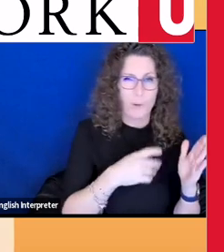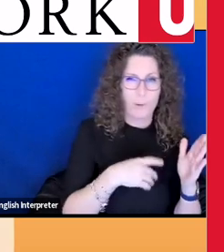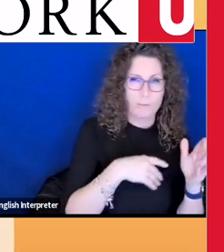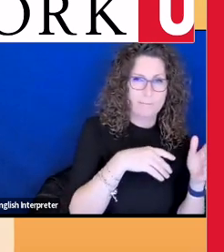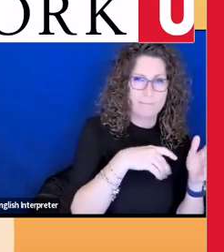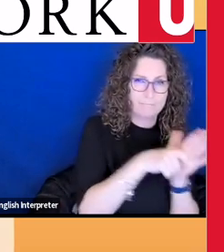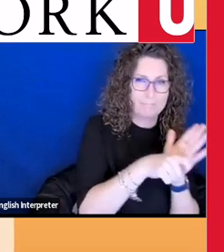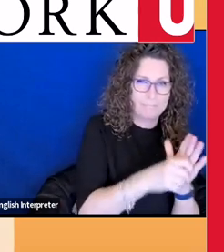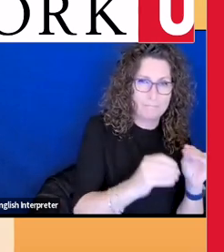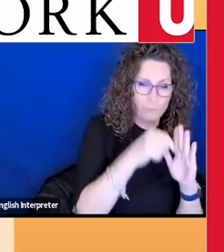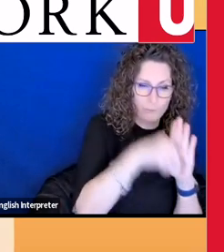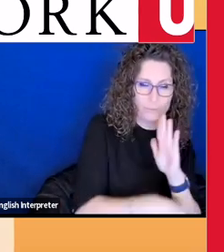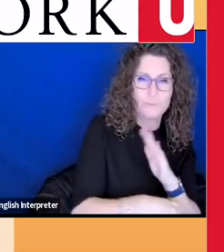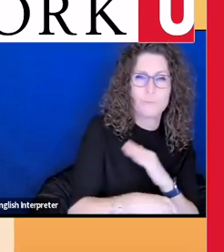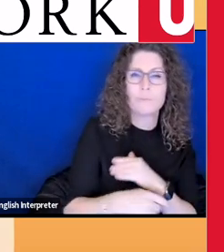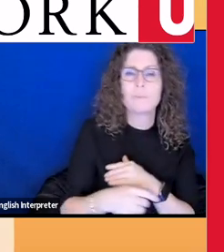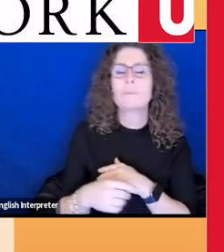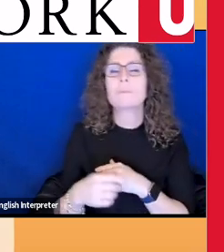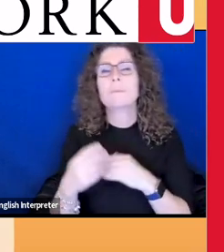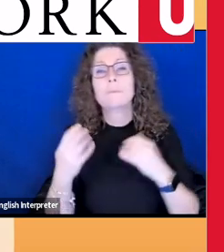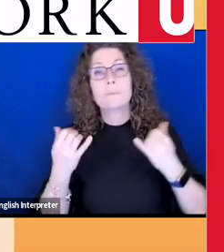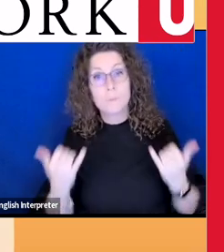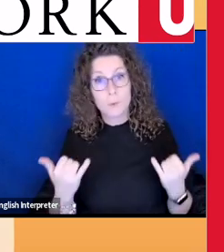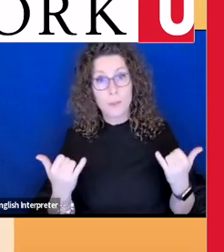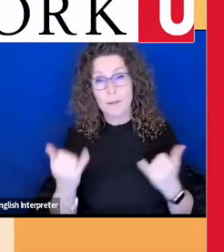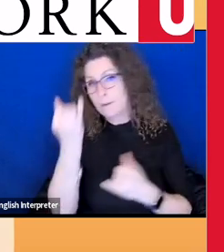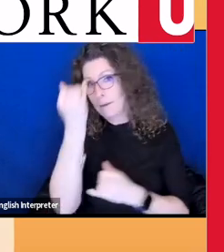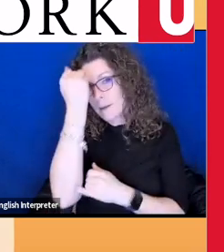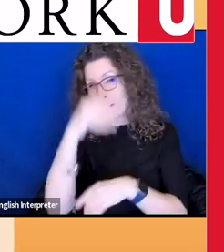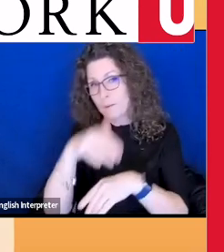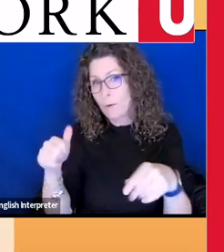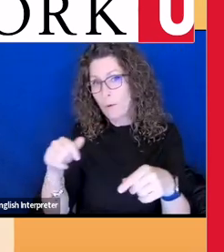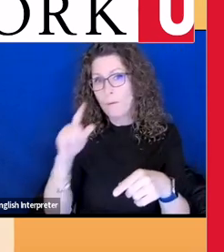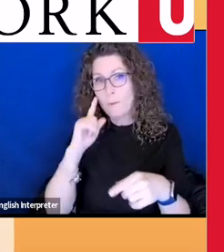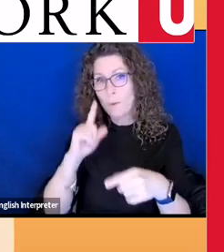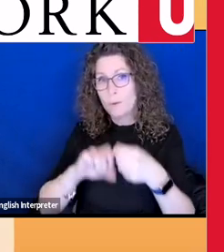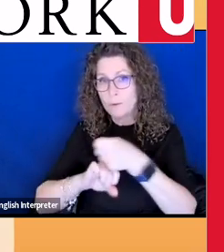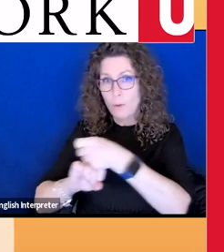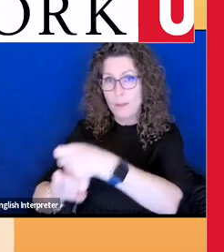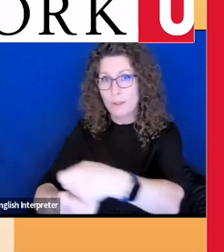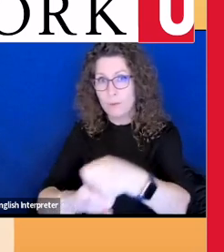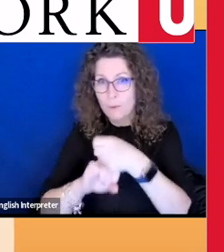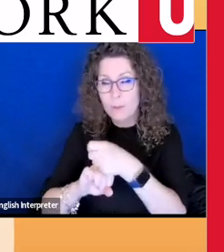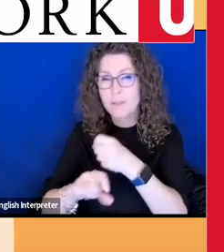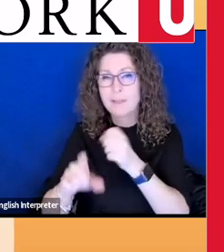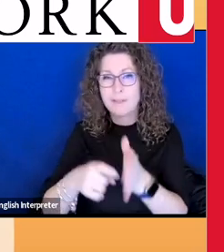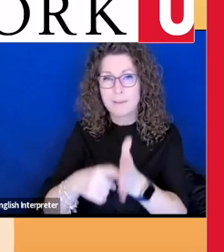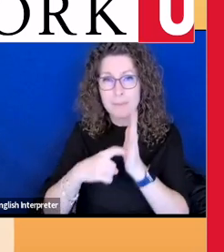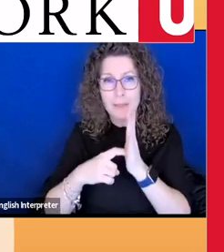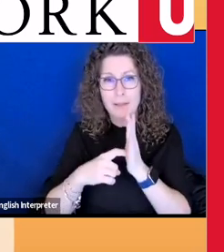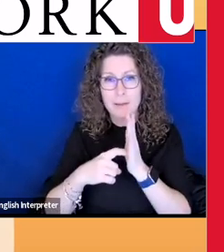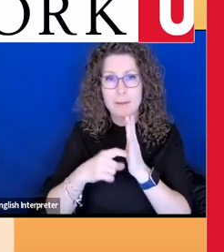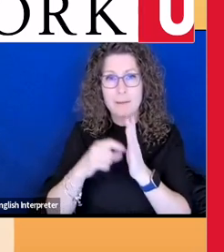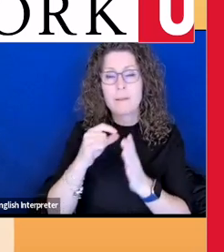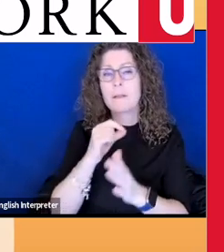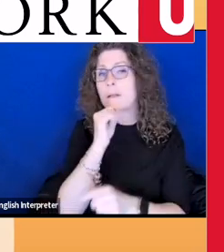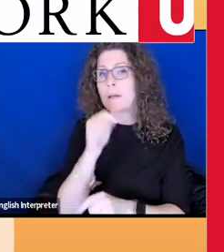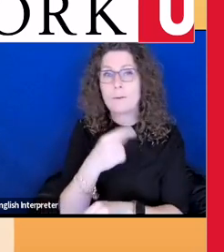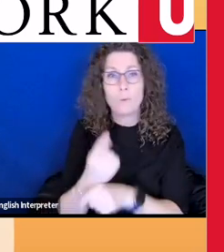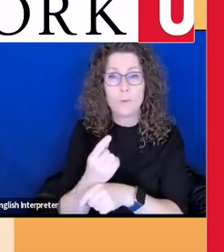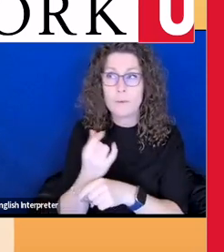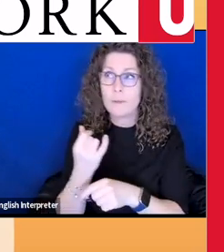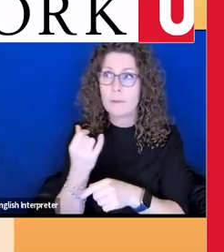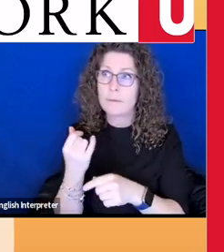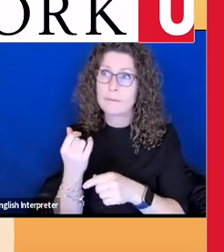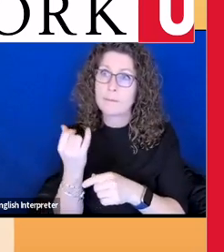Here, what I want to focus on is the idea that the call to solidarity is a call that demands not just a disposition or